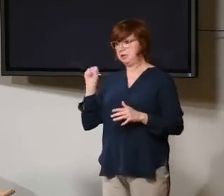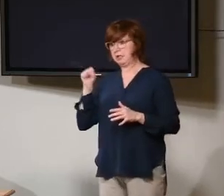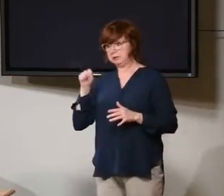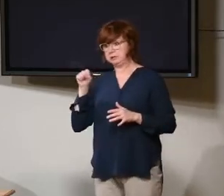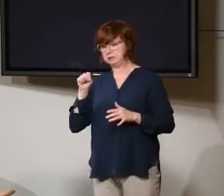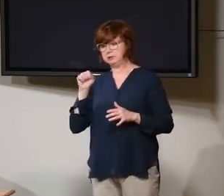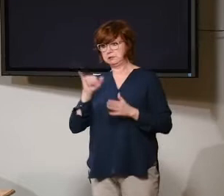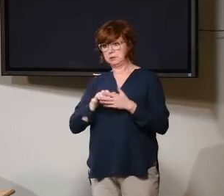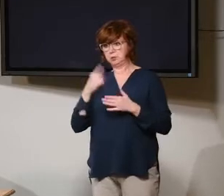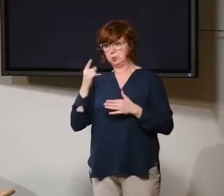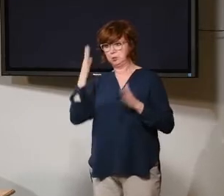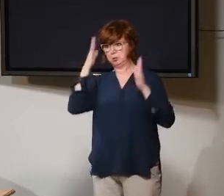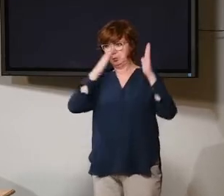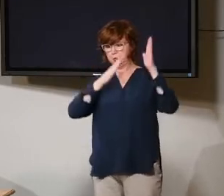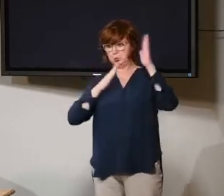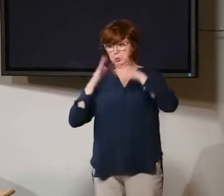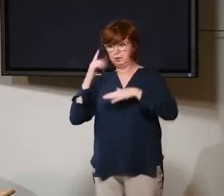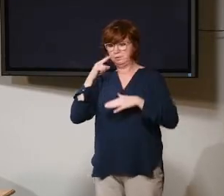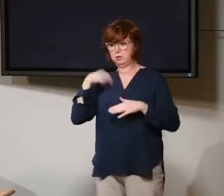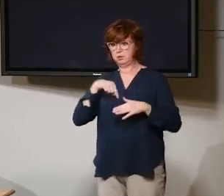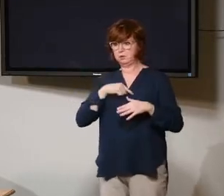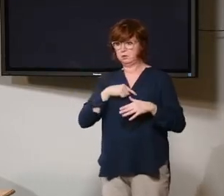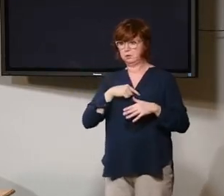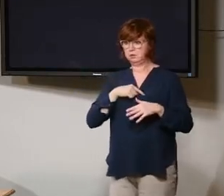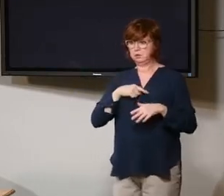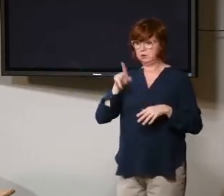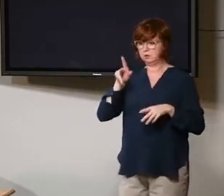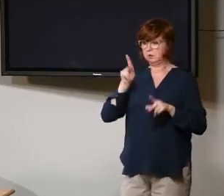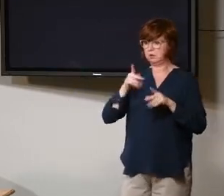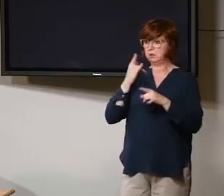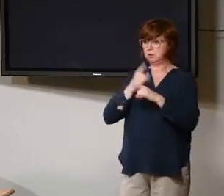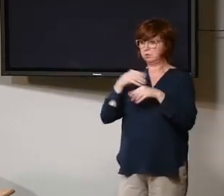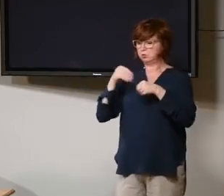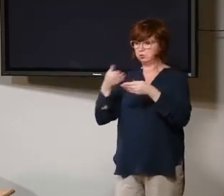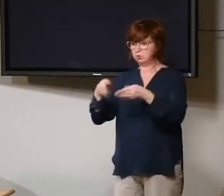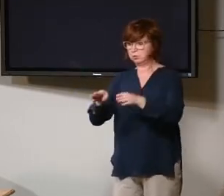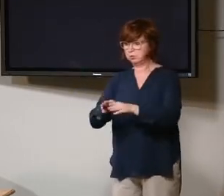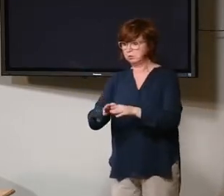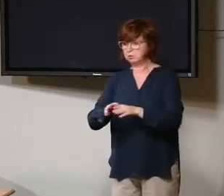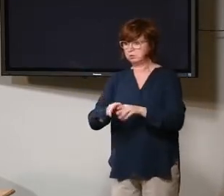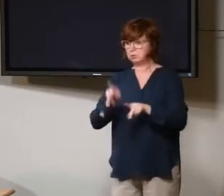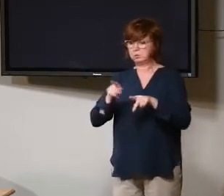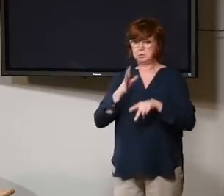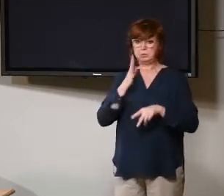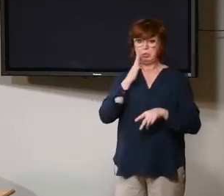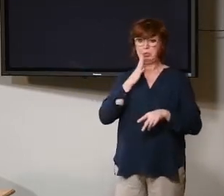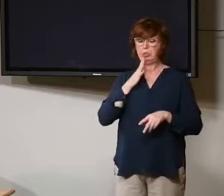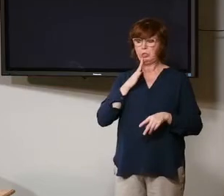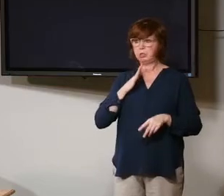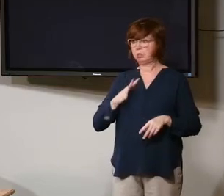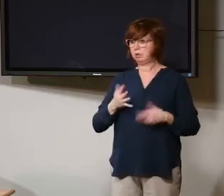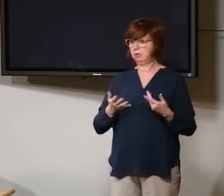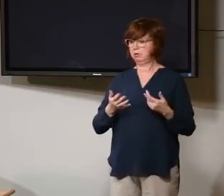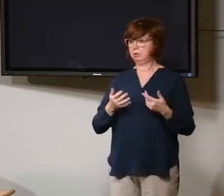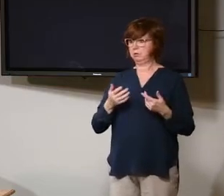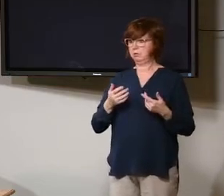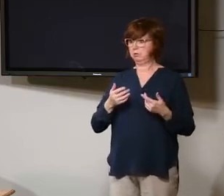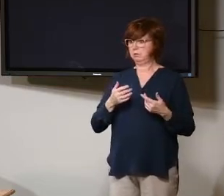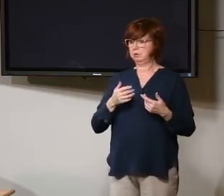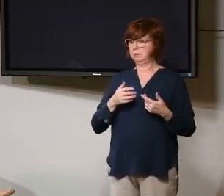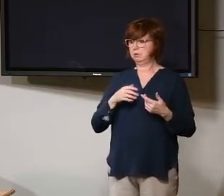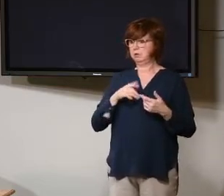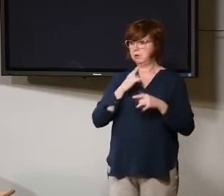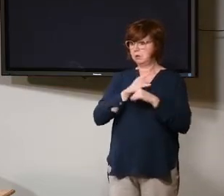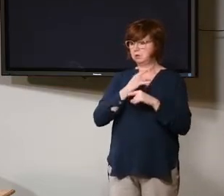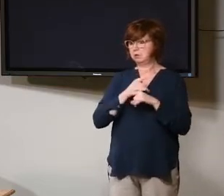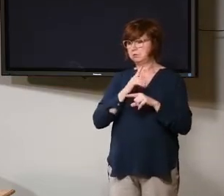not only withdrawals, but be added into a system that, we are making efforts in normal times to expand to